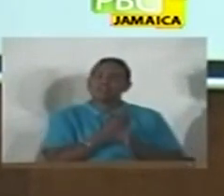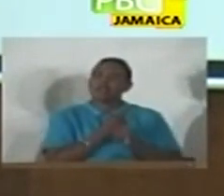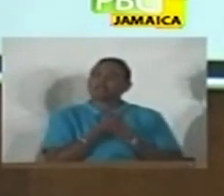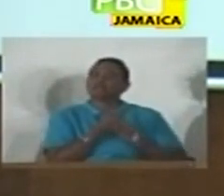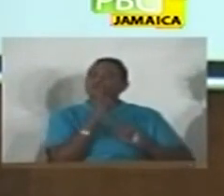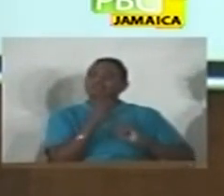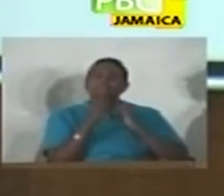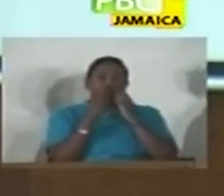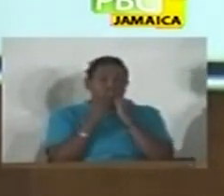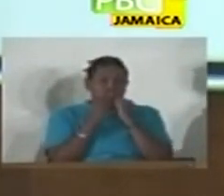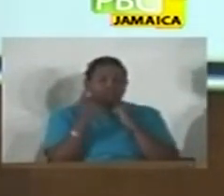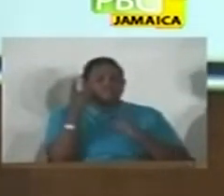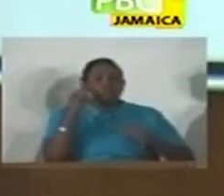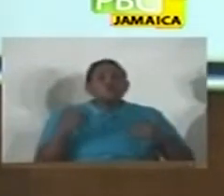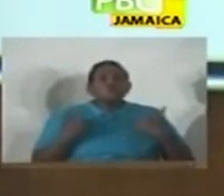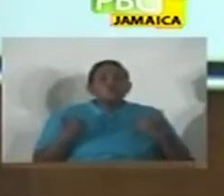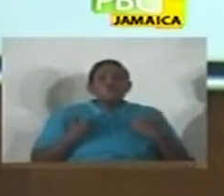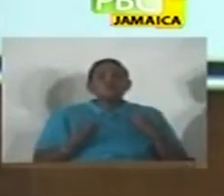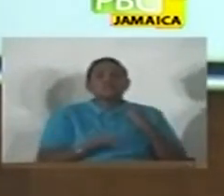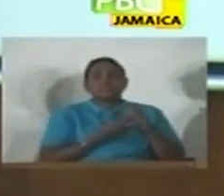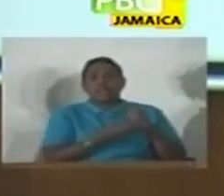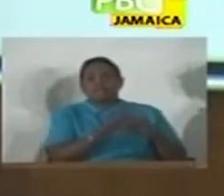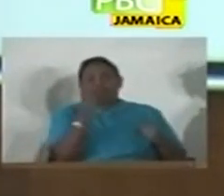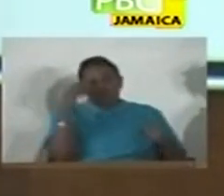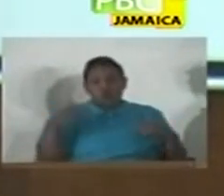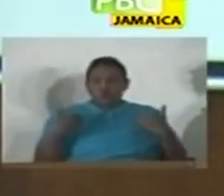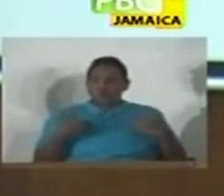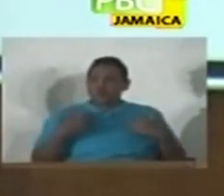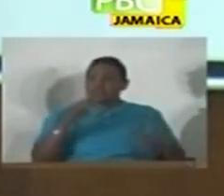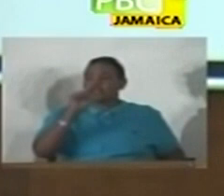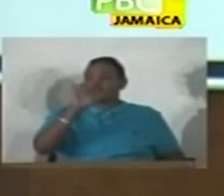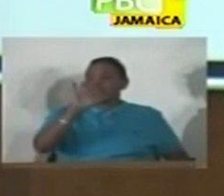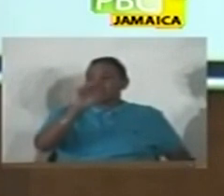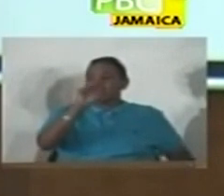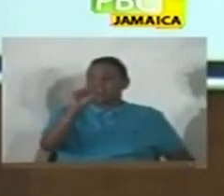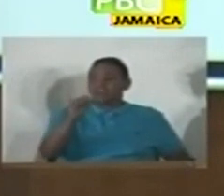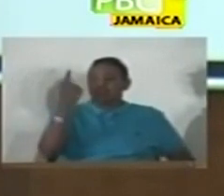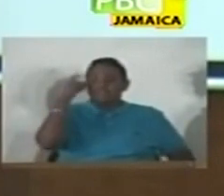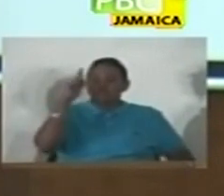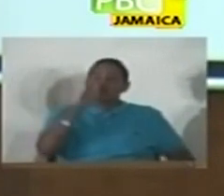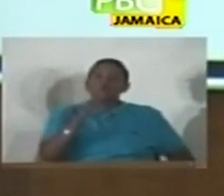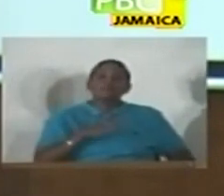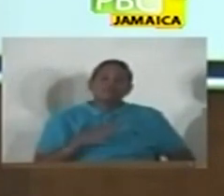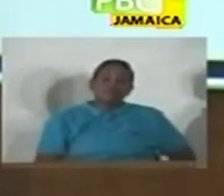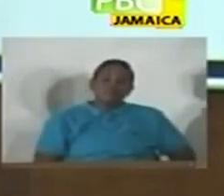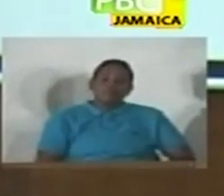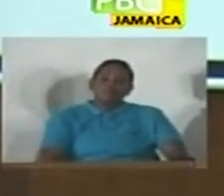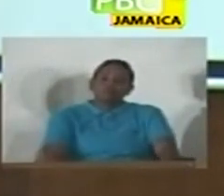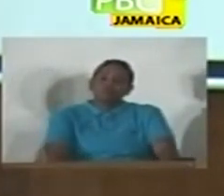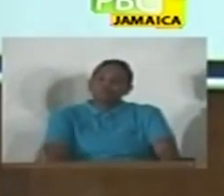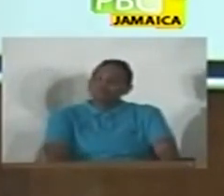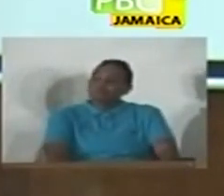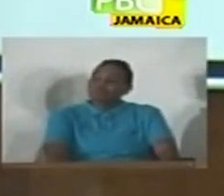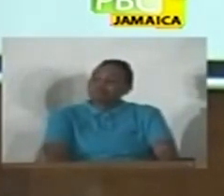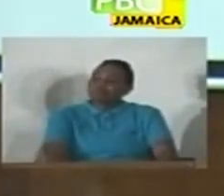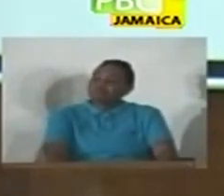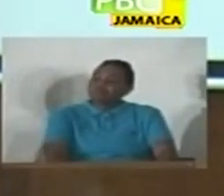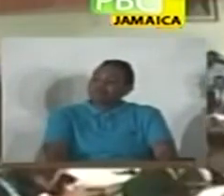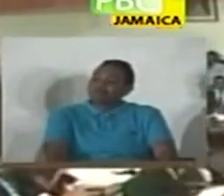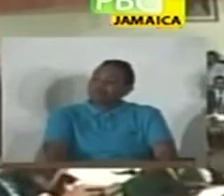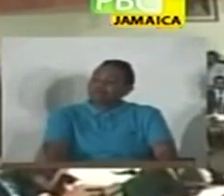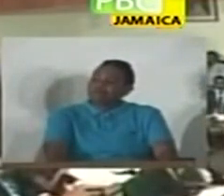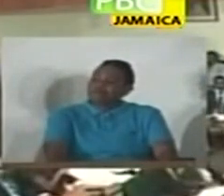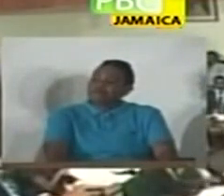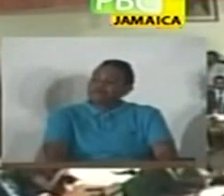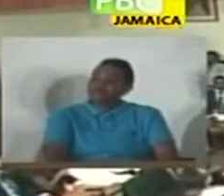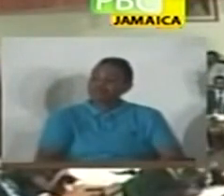reserved for youth and 25 acres reserved for women. The youth and women